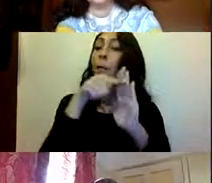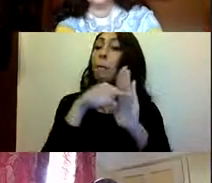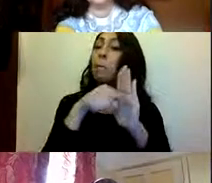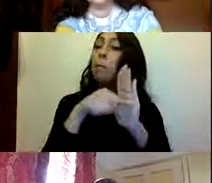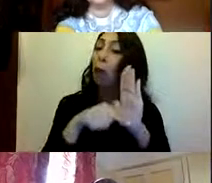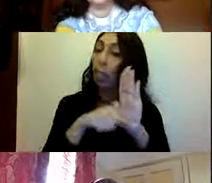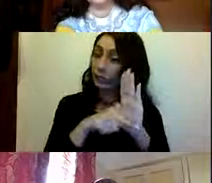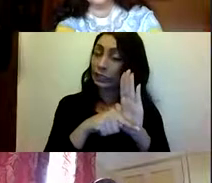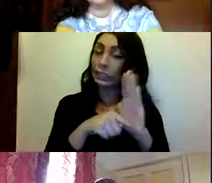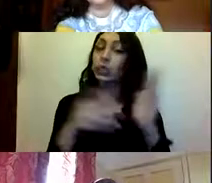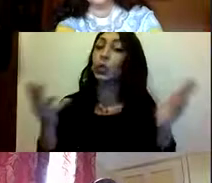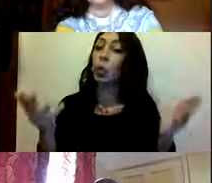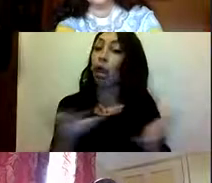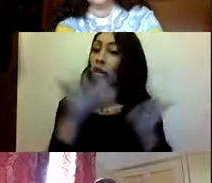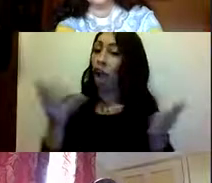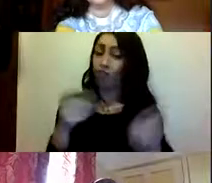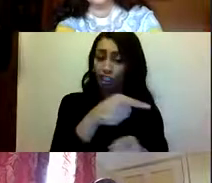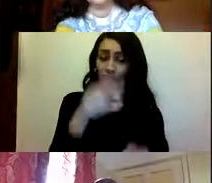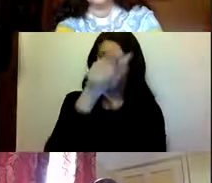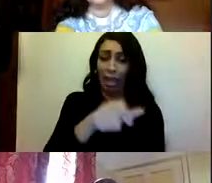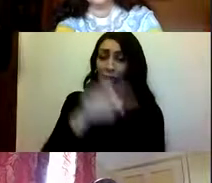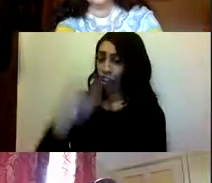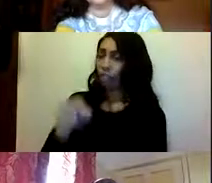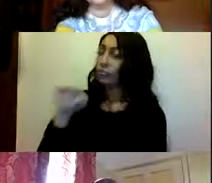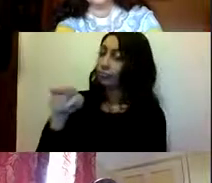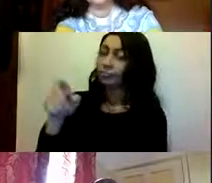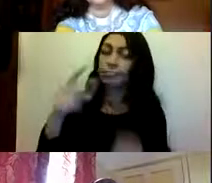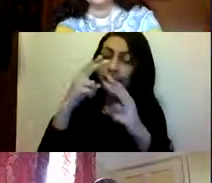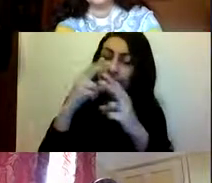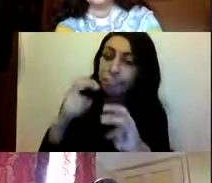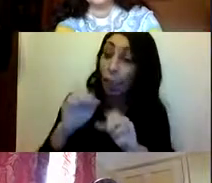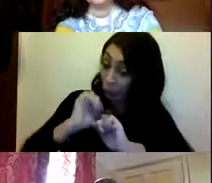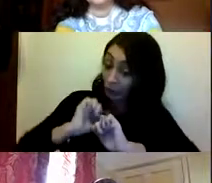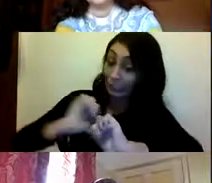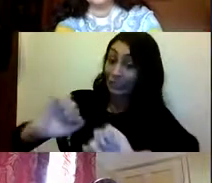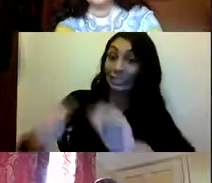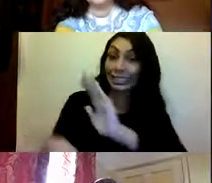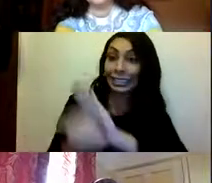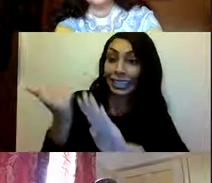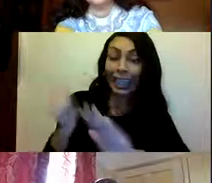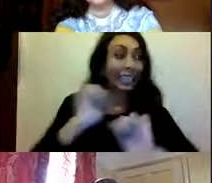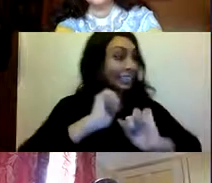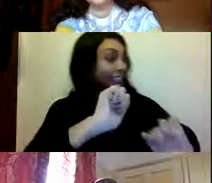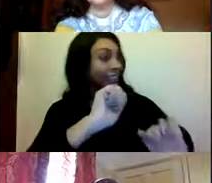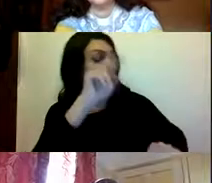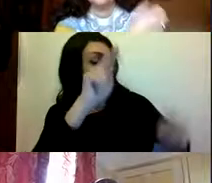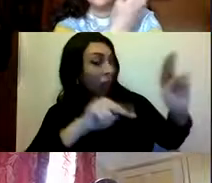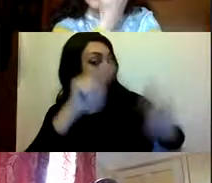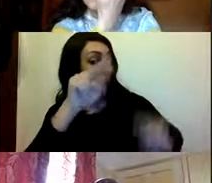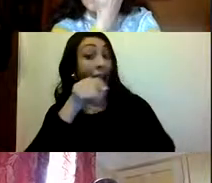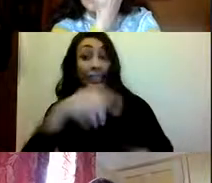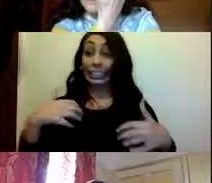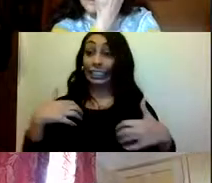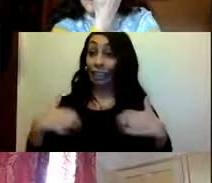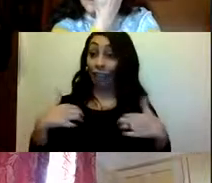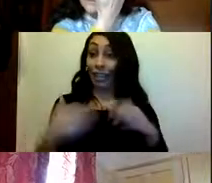encouraging patients in the asylum to explore their creative skills. And this is quite an interesting